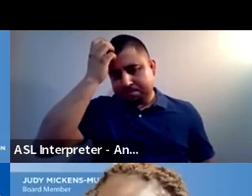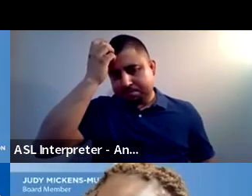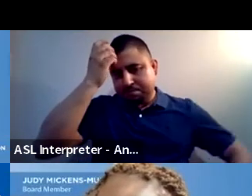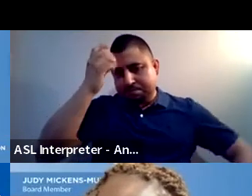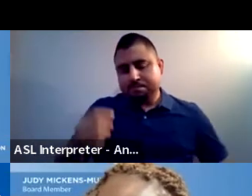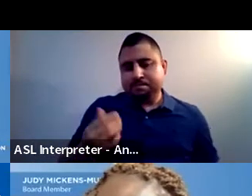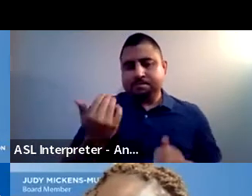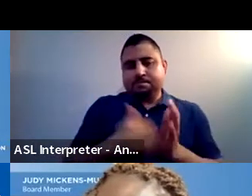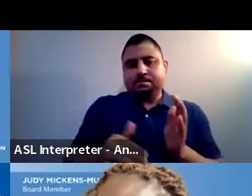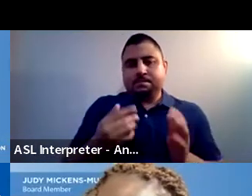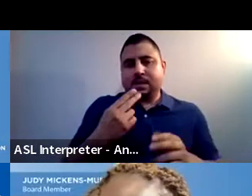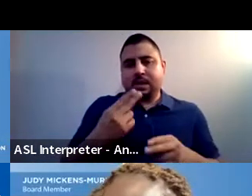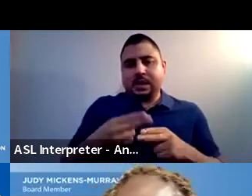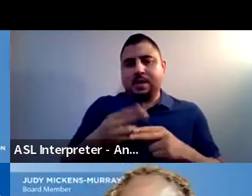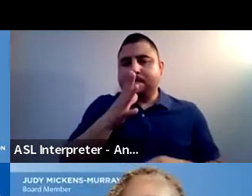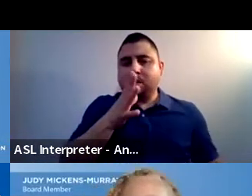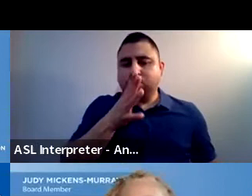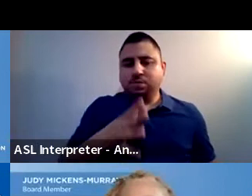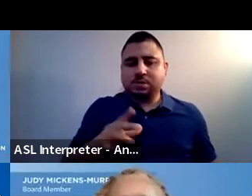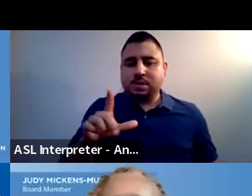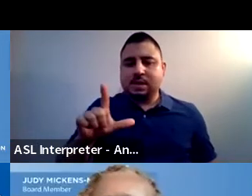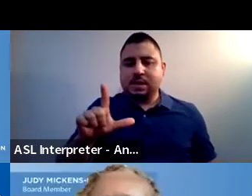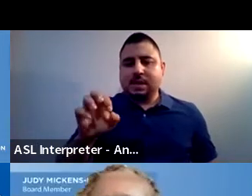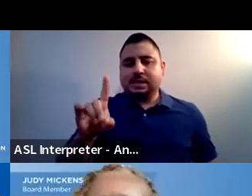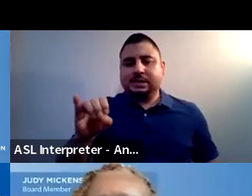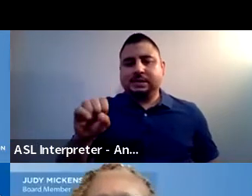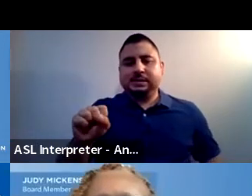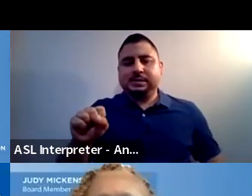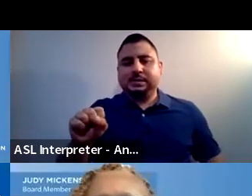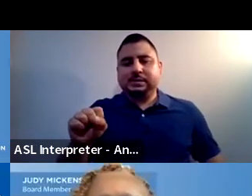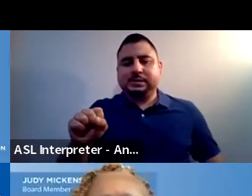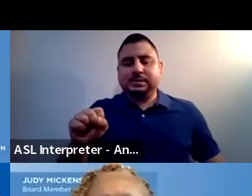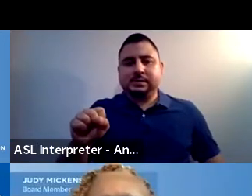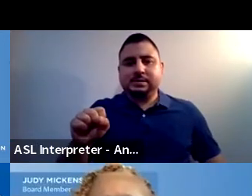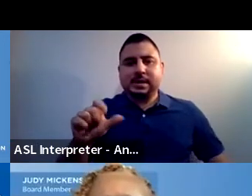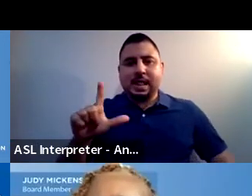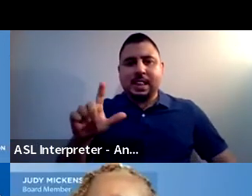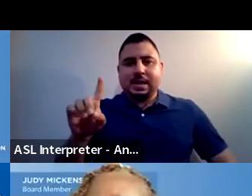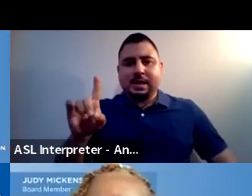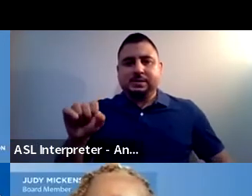mother? Leticia? Letiz Cruz. La señora Leti Cruz.